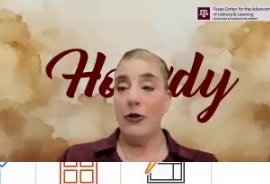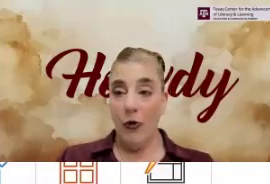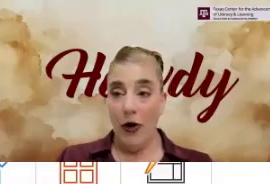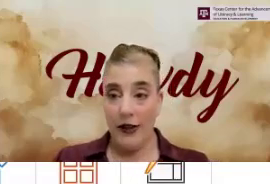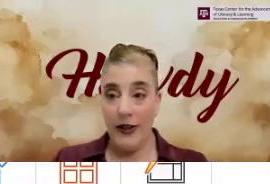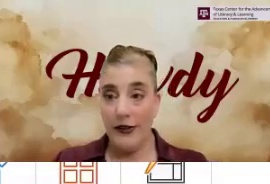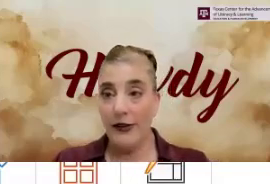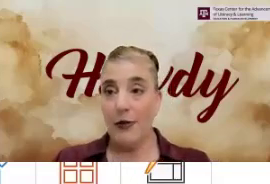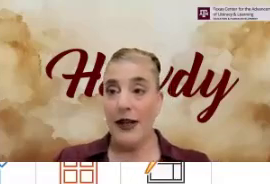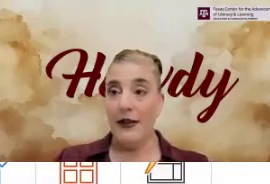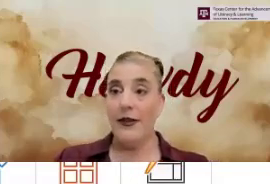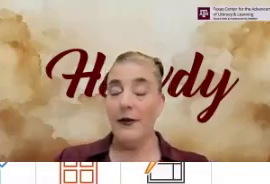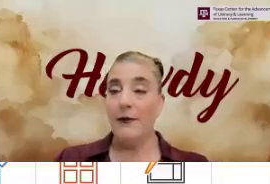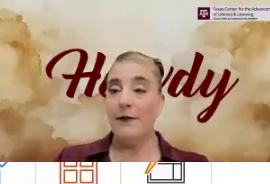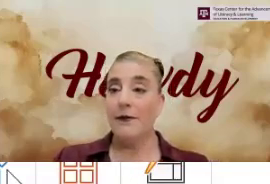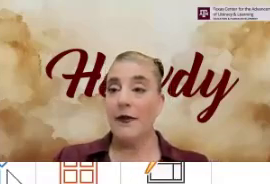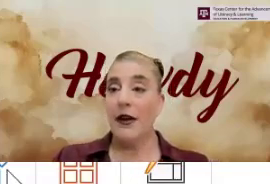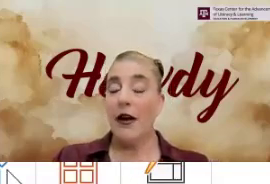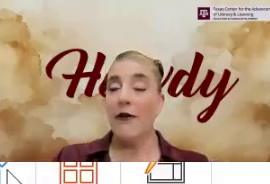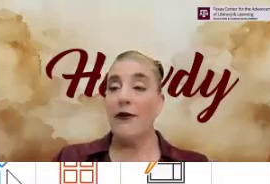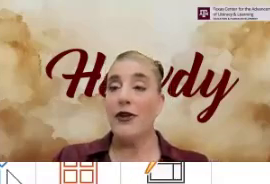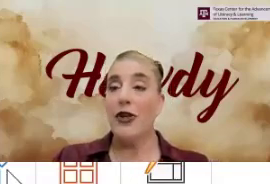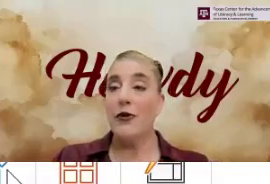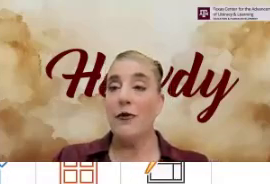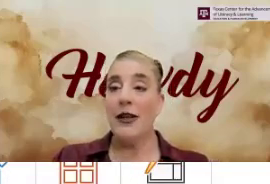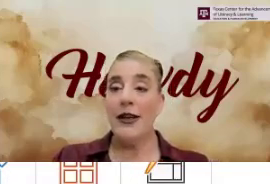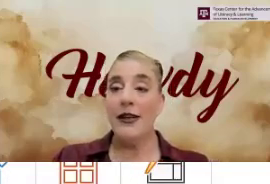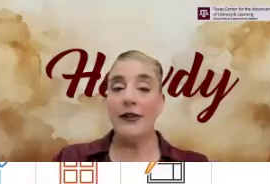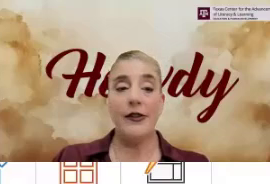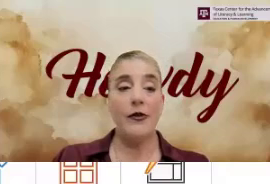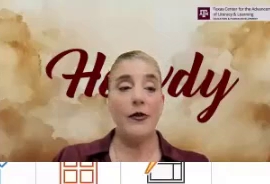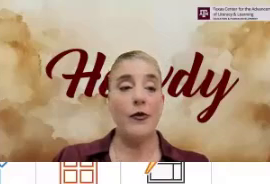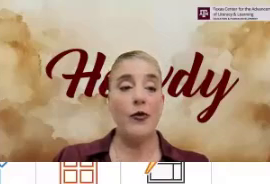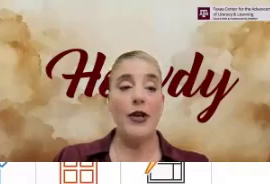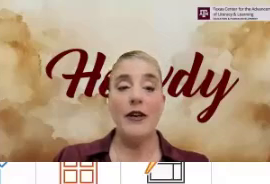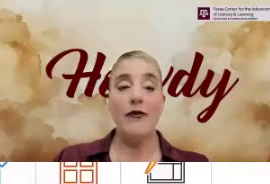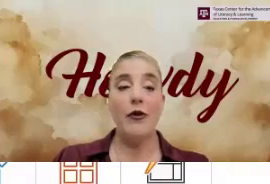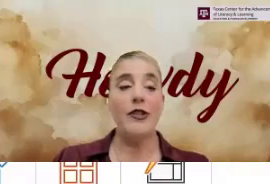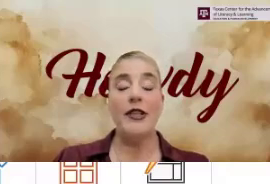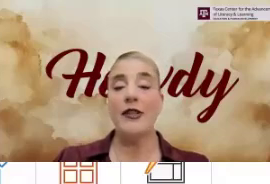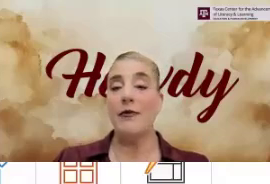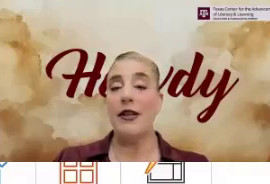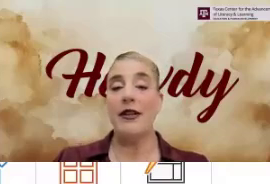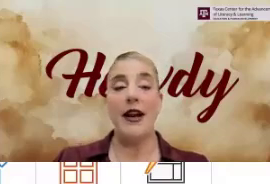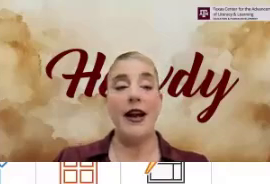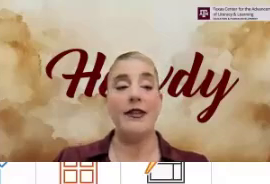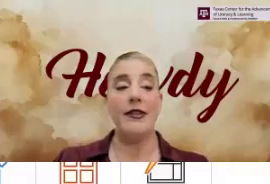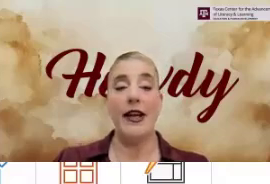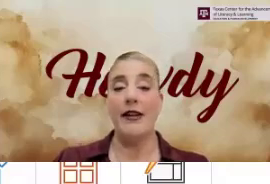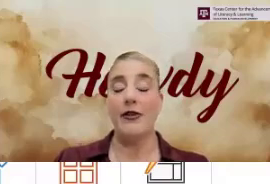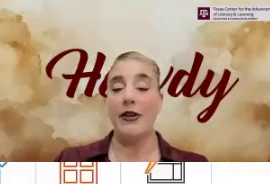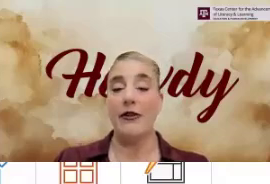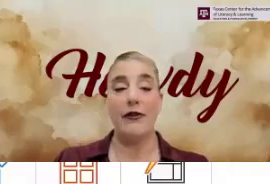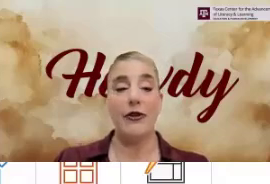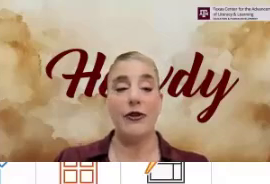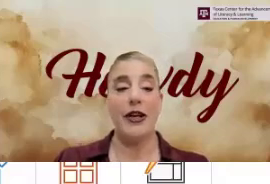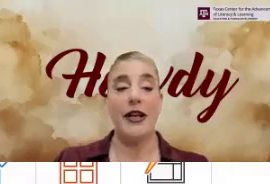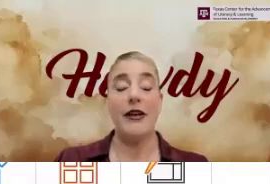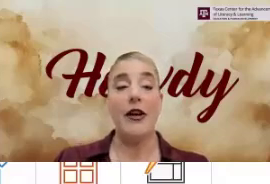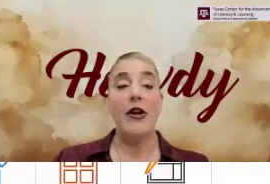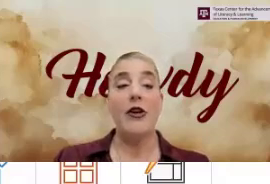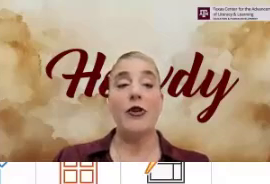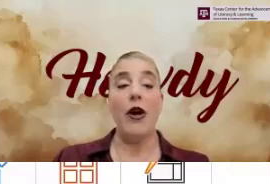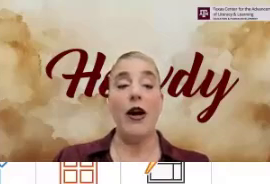So I do want to spend a few minutes reinforcing something that I had said during the